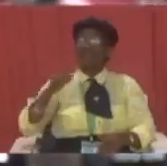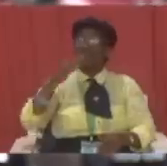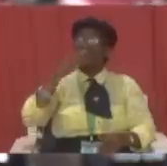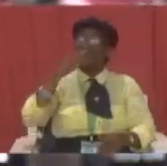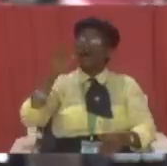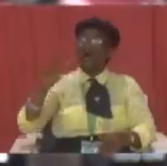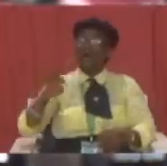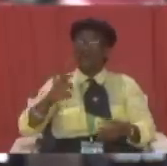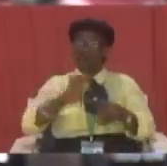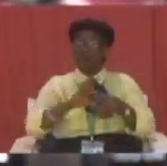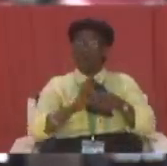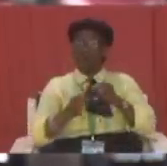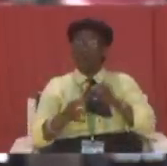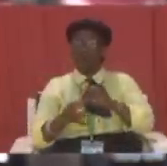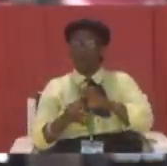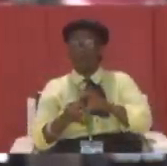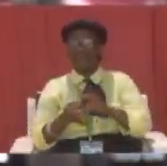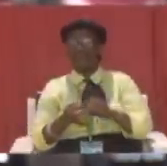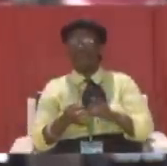was loved